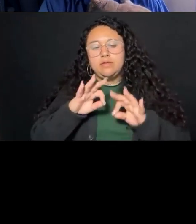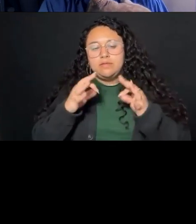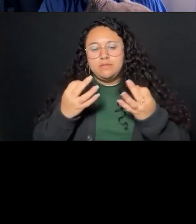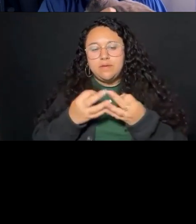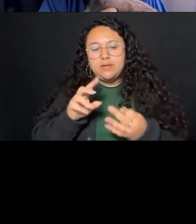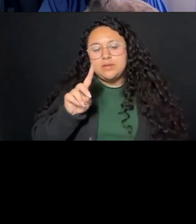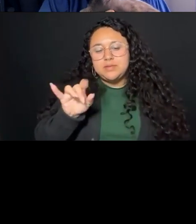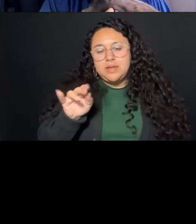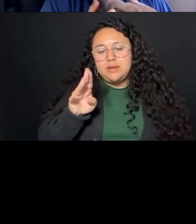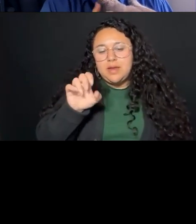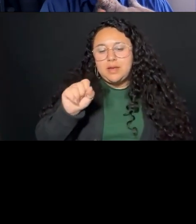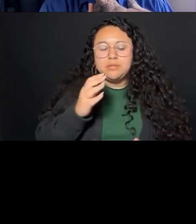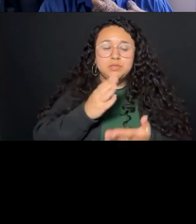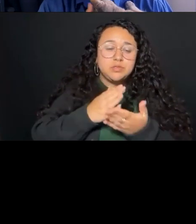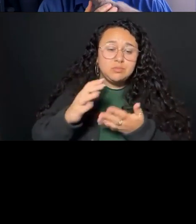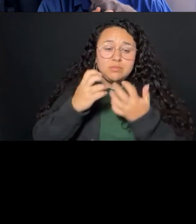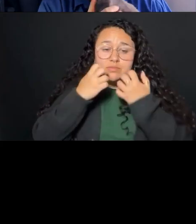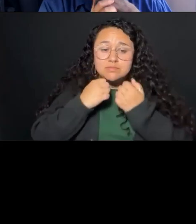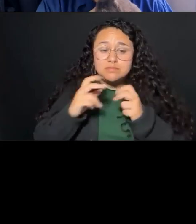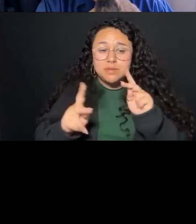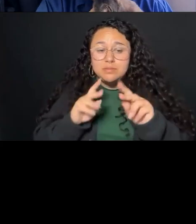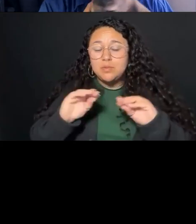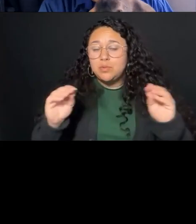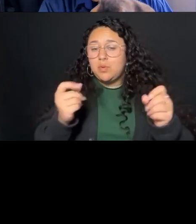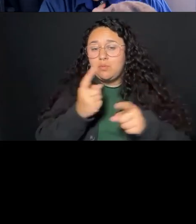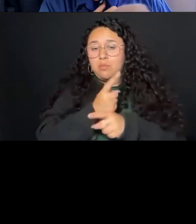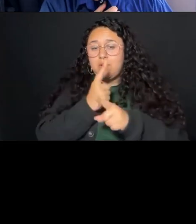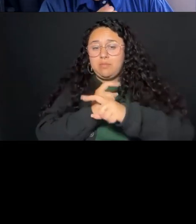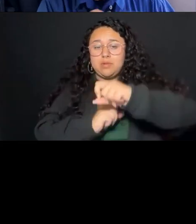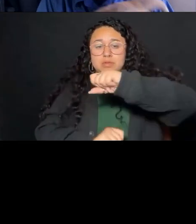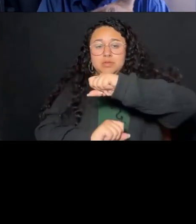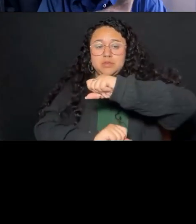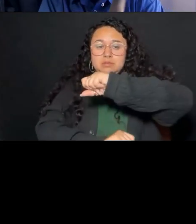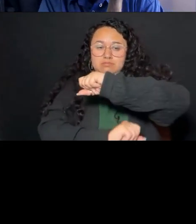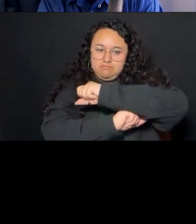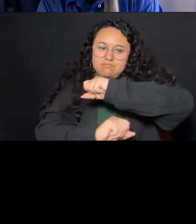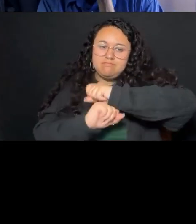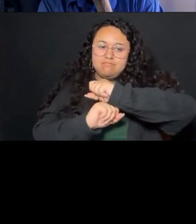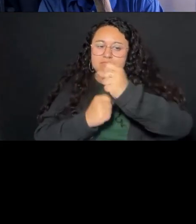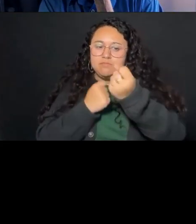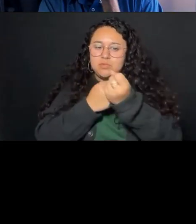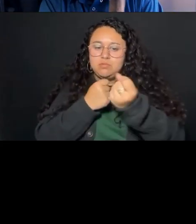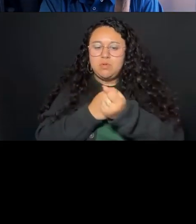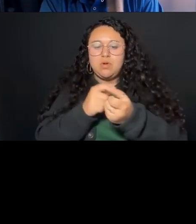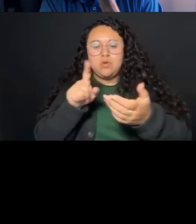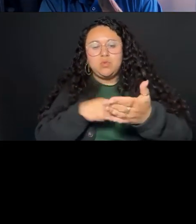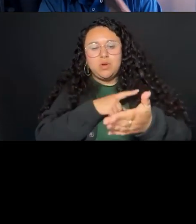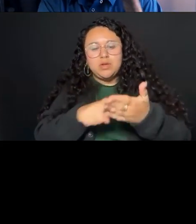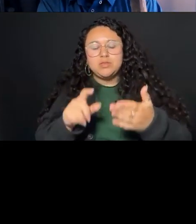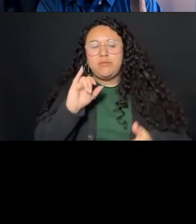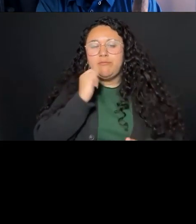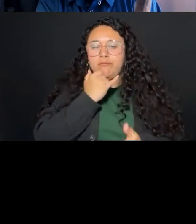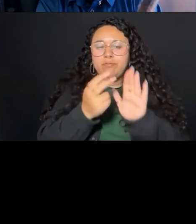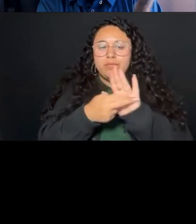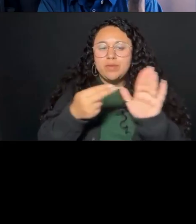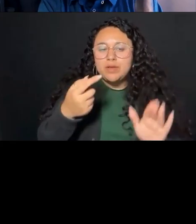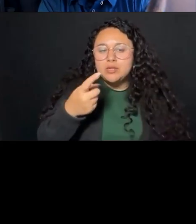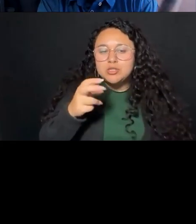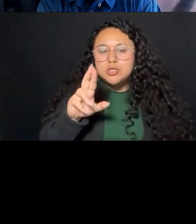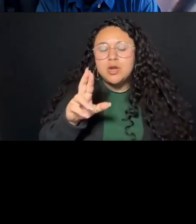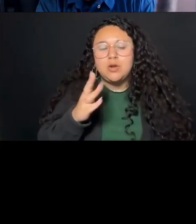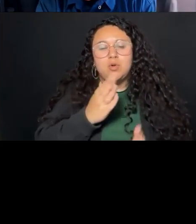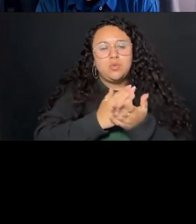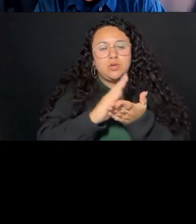supports. Yeah. Being criticized, misgendered, or feeling rejected. Yeah, all of those things. The lack of ability to